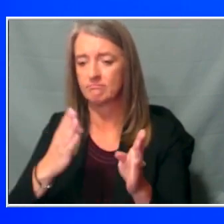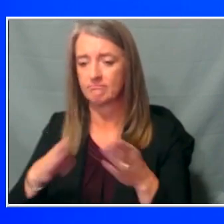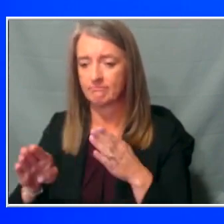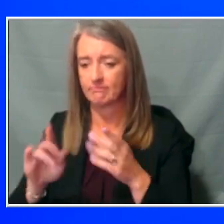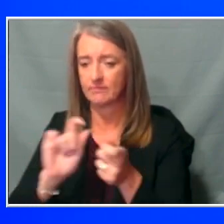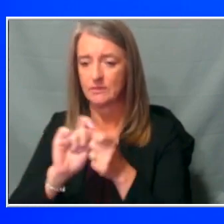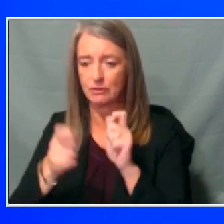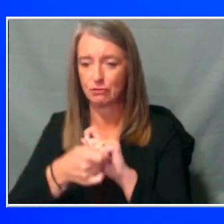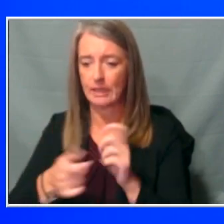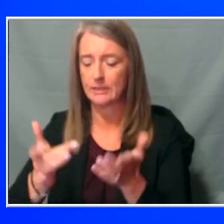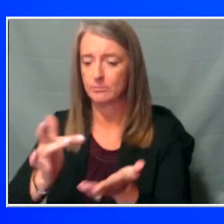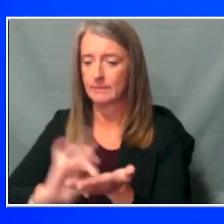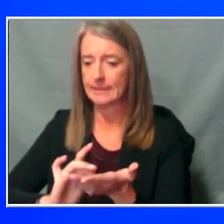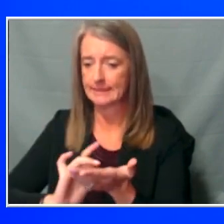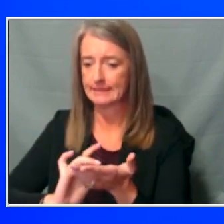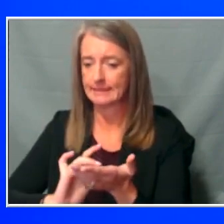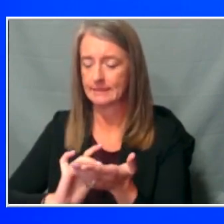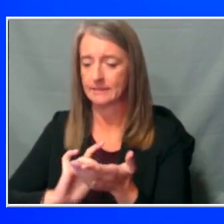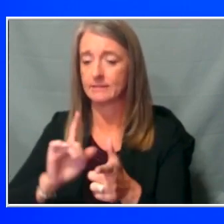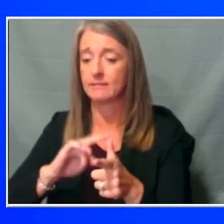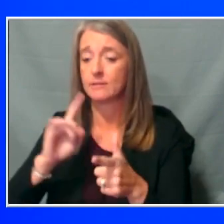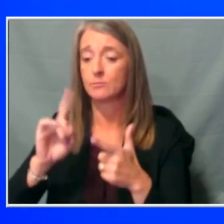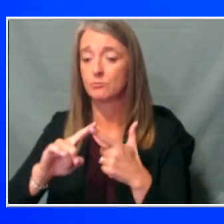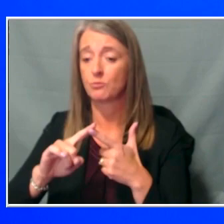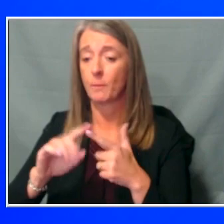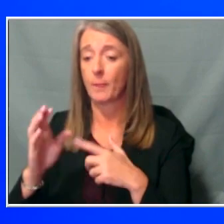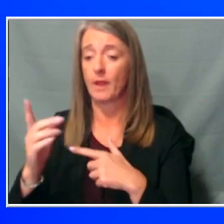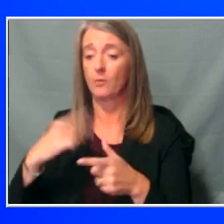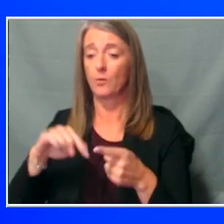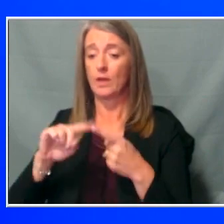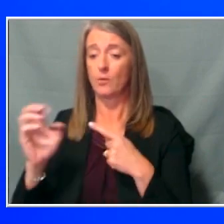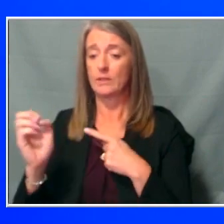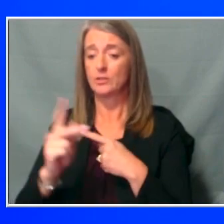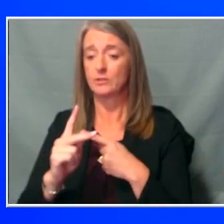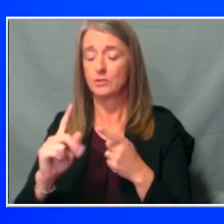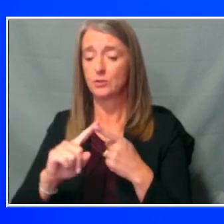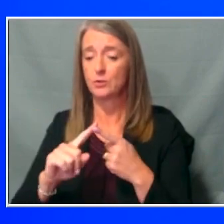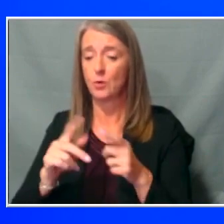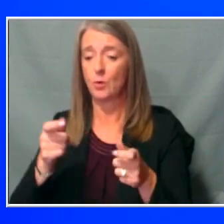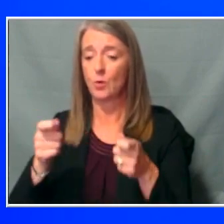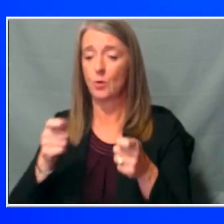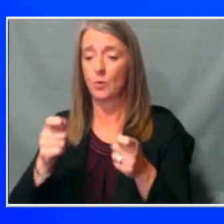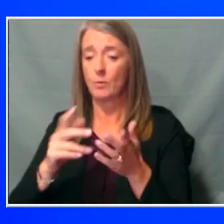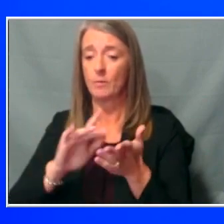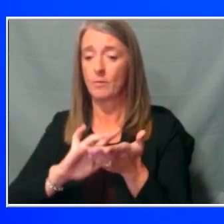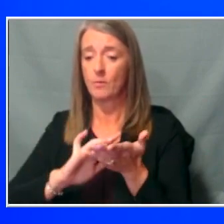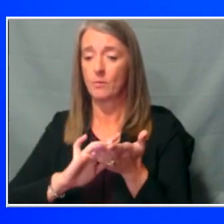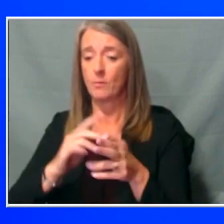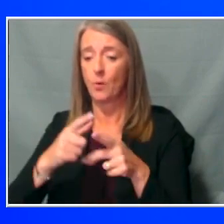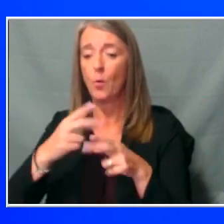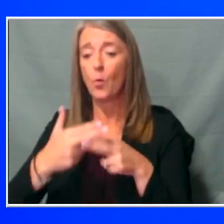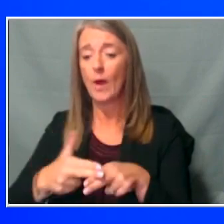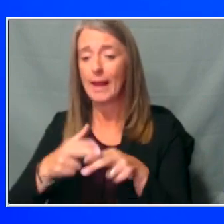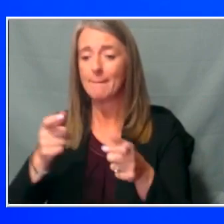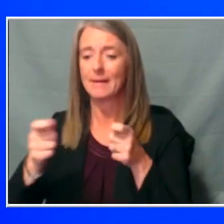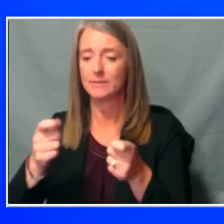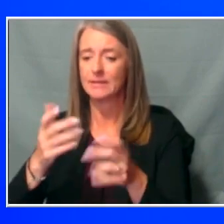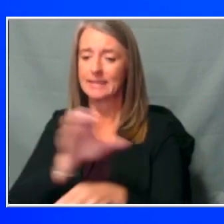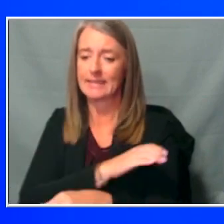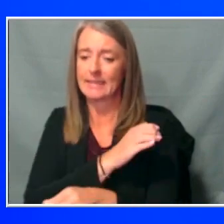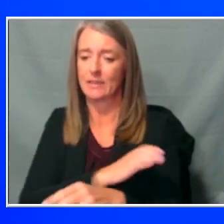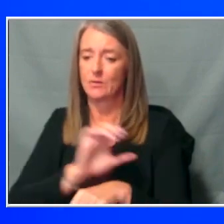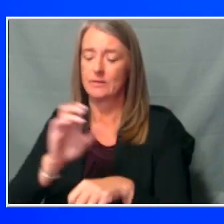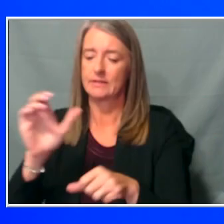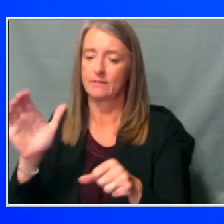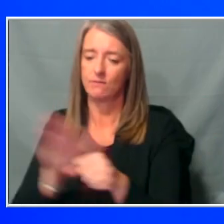change my medicines, and then when I went to the weight management clinic, we also set up a plan where it was a full